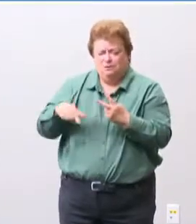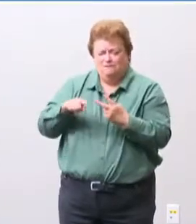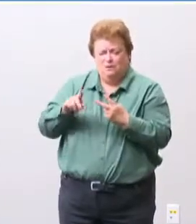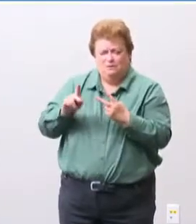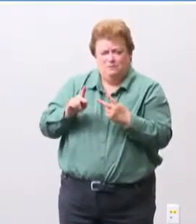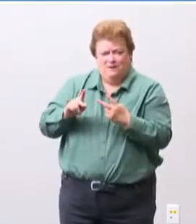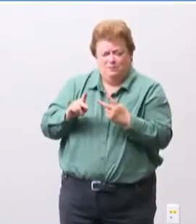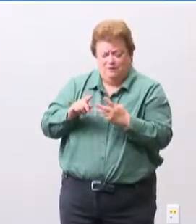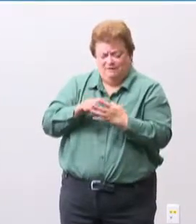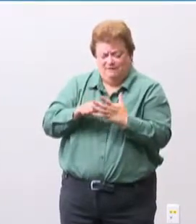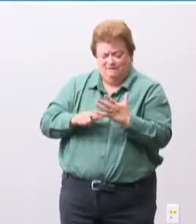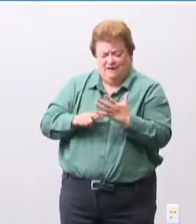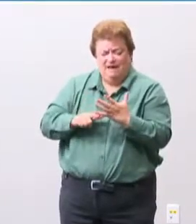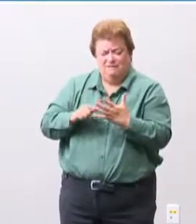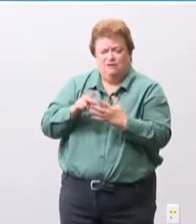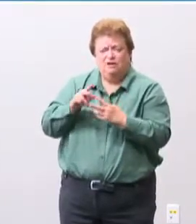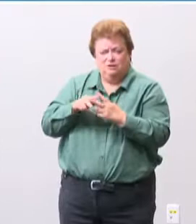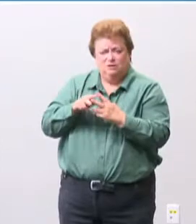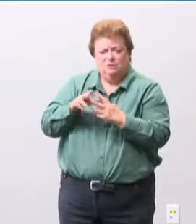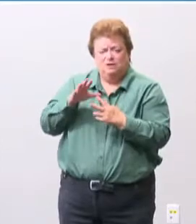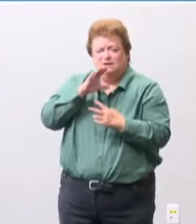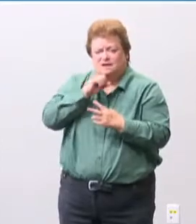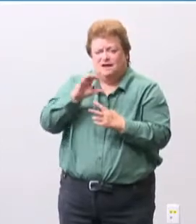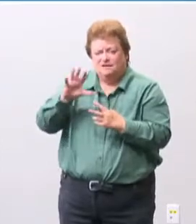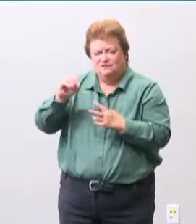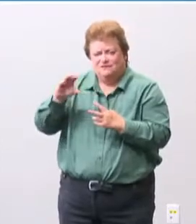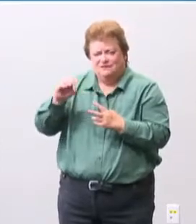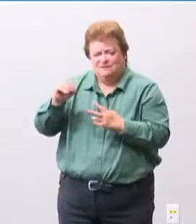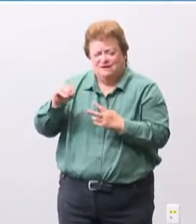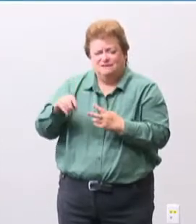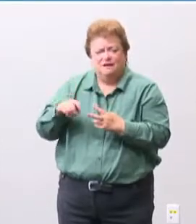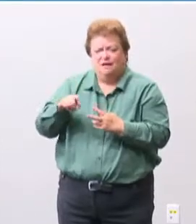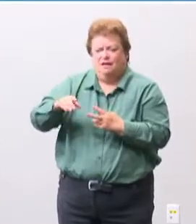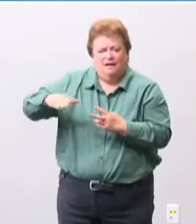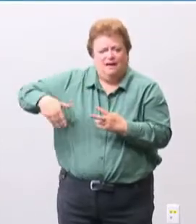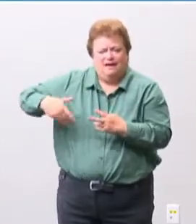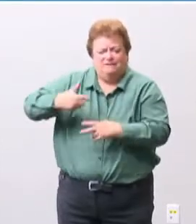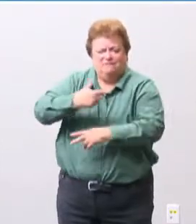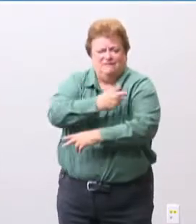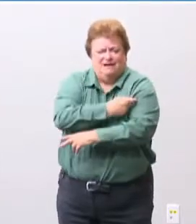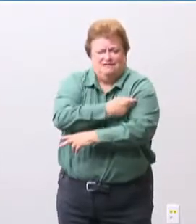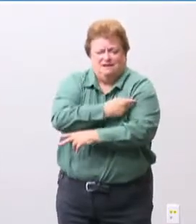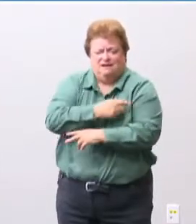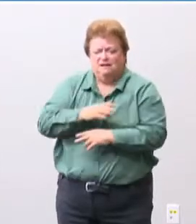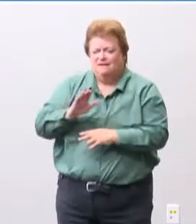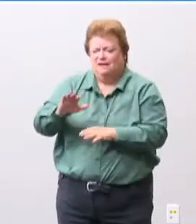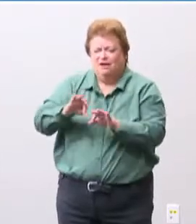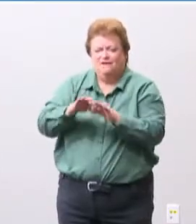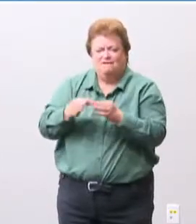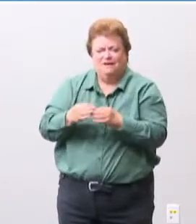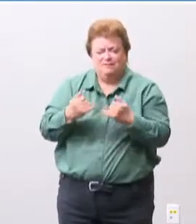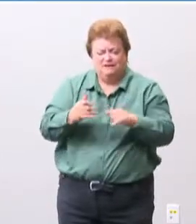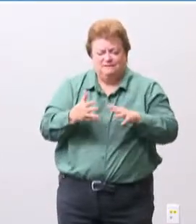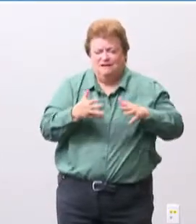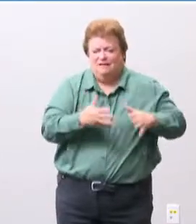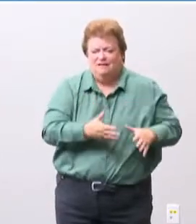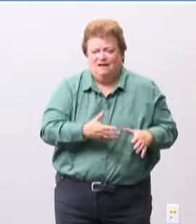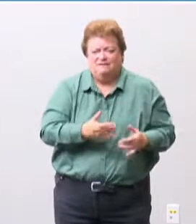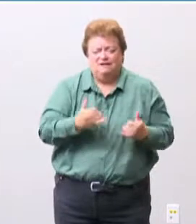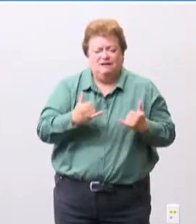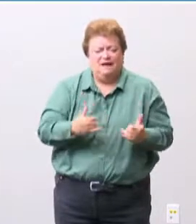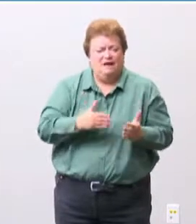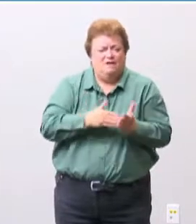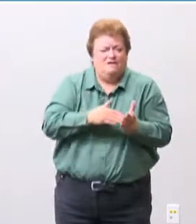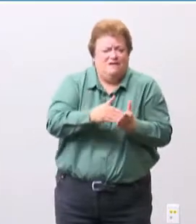50s, and they weren't vaccinated. They're leaving behind family members. We have thousands of children who are